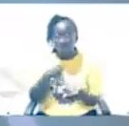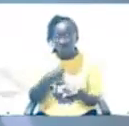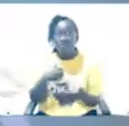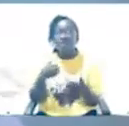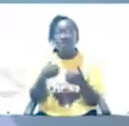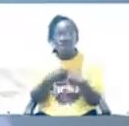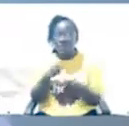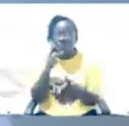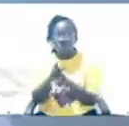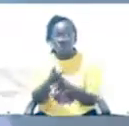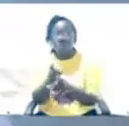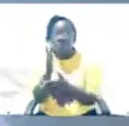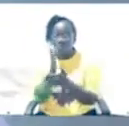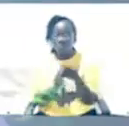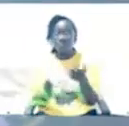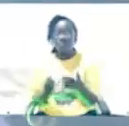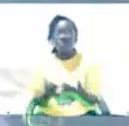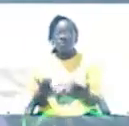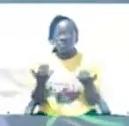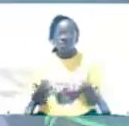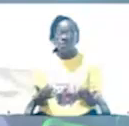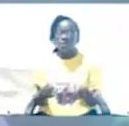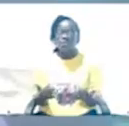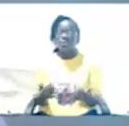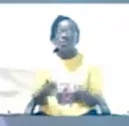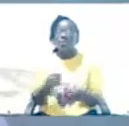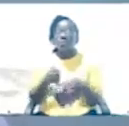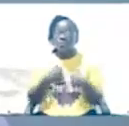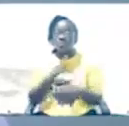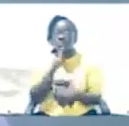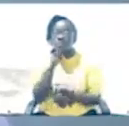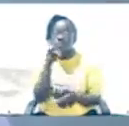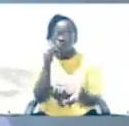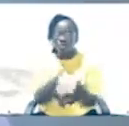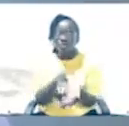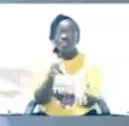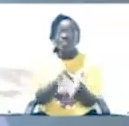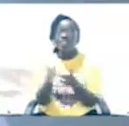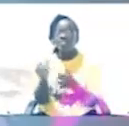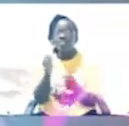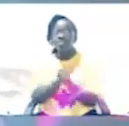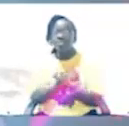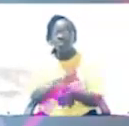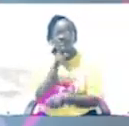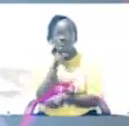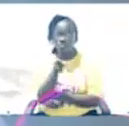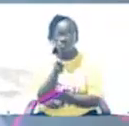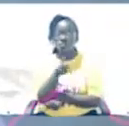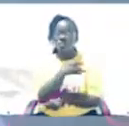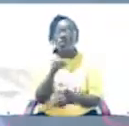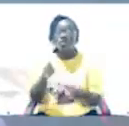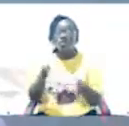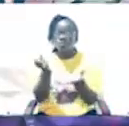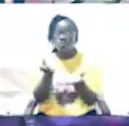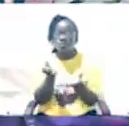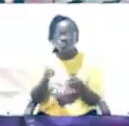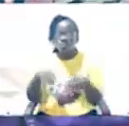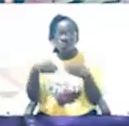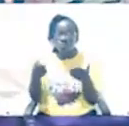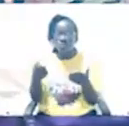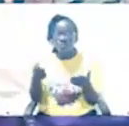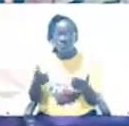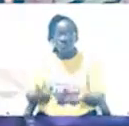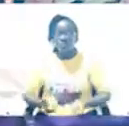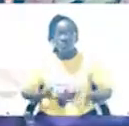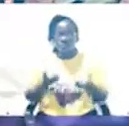I have come to tell you that Jesus loves you. My Bible can't tell us yes to do. Jesus loves you and wants to give you life. Yes, don't no person